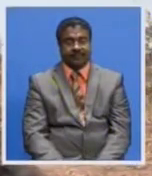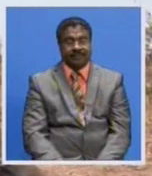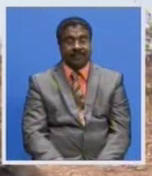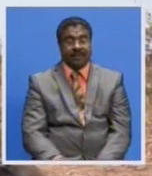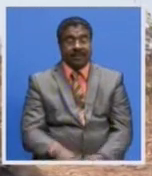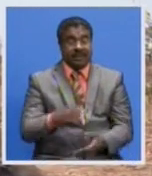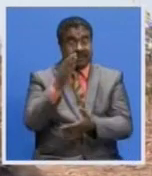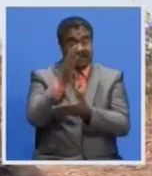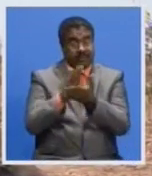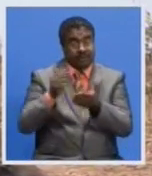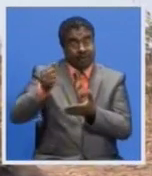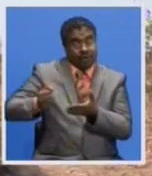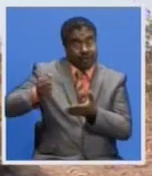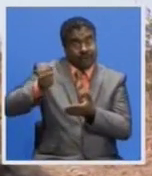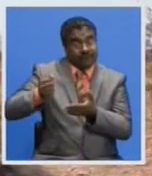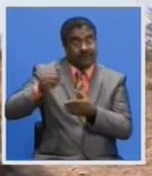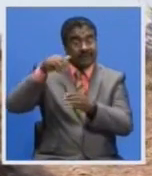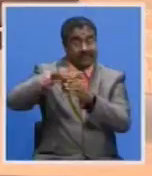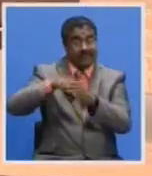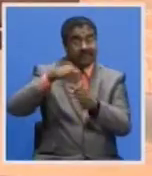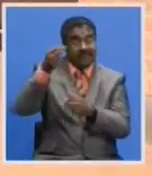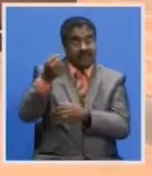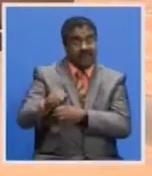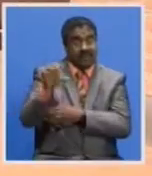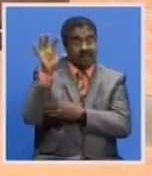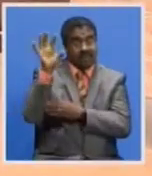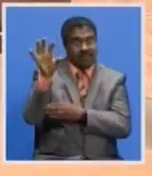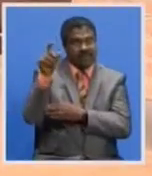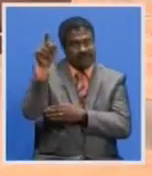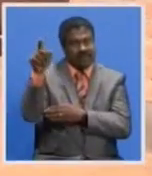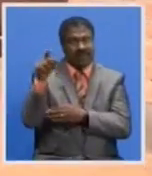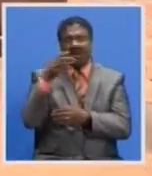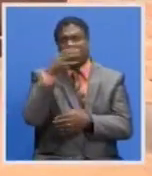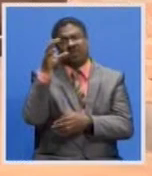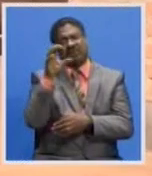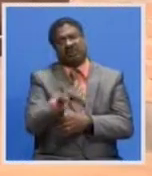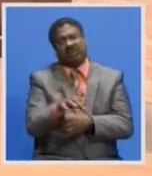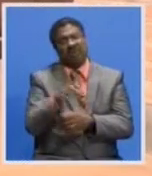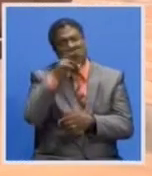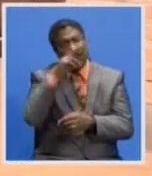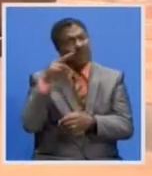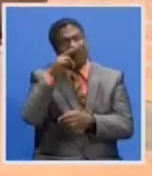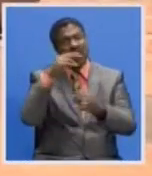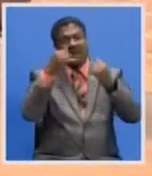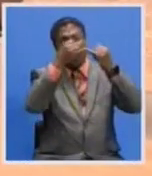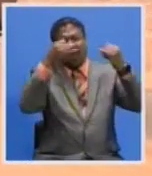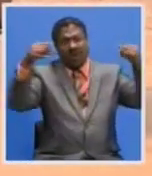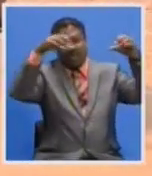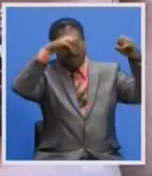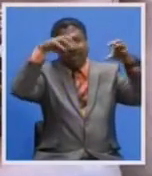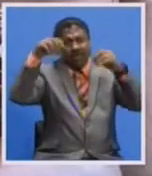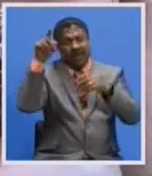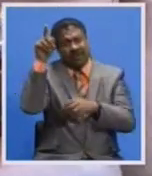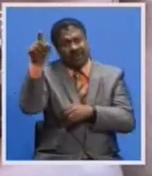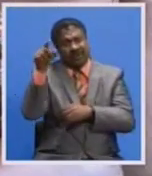Some traditional leaders in southern province have condemned the acts of vandalism on the 63-kilometer Dundumwezi power